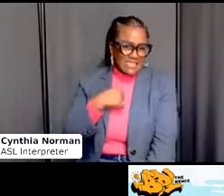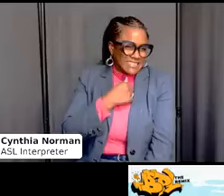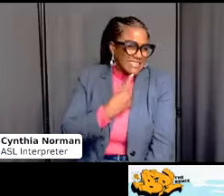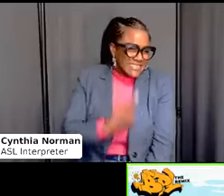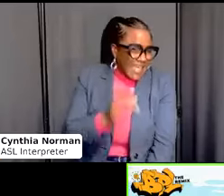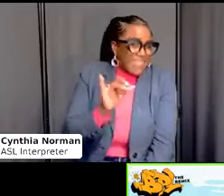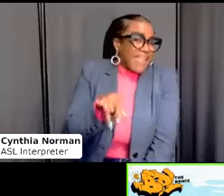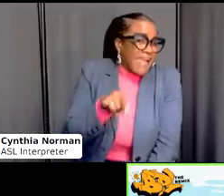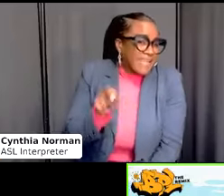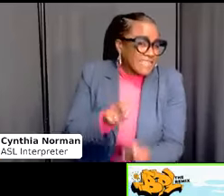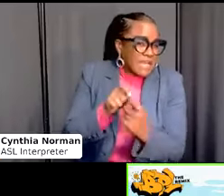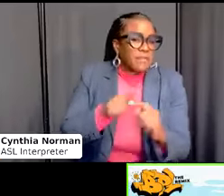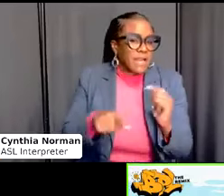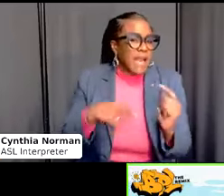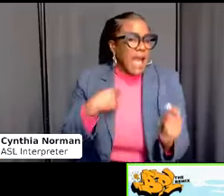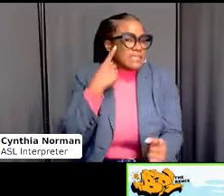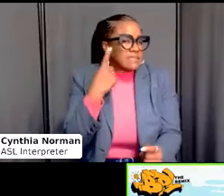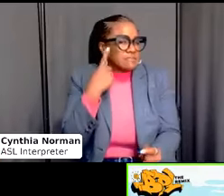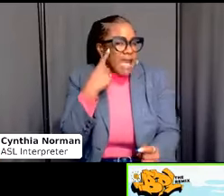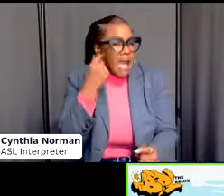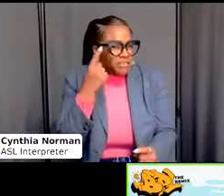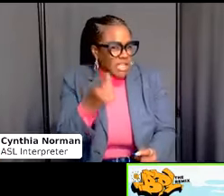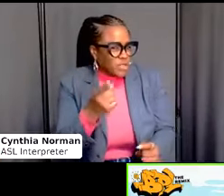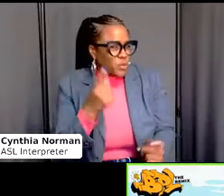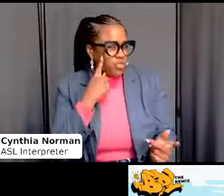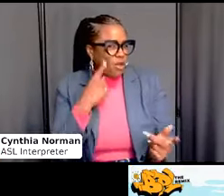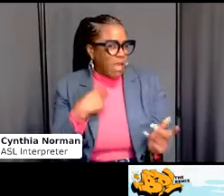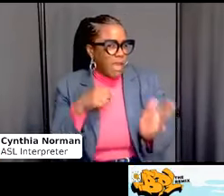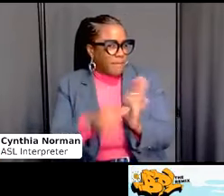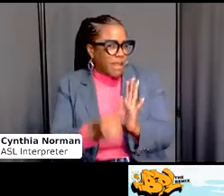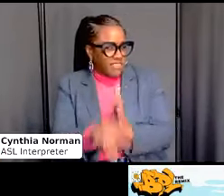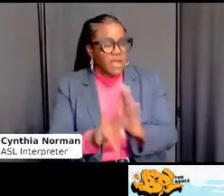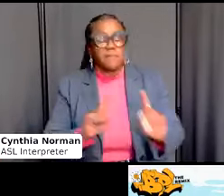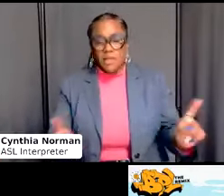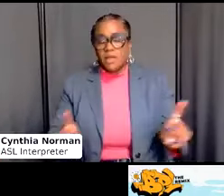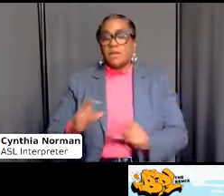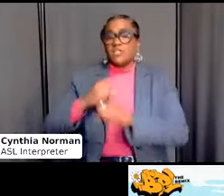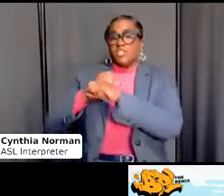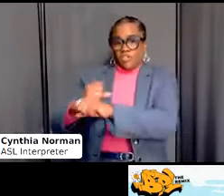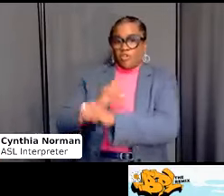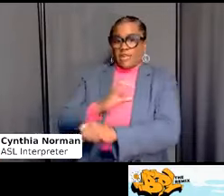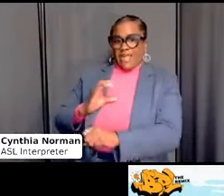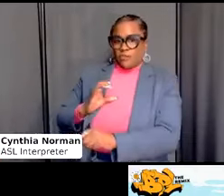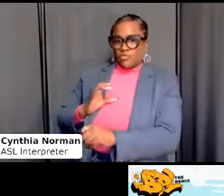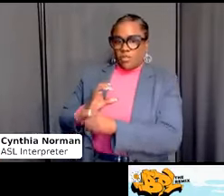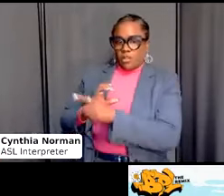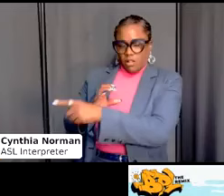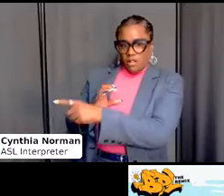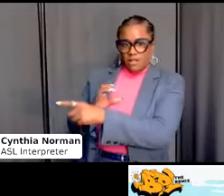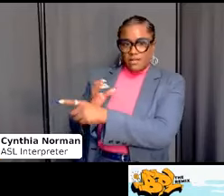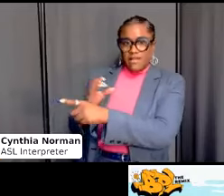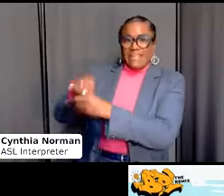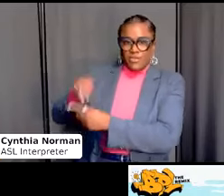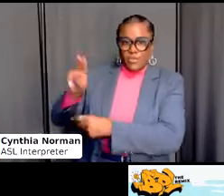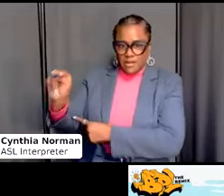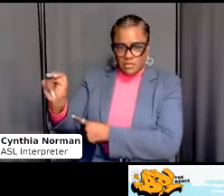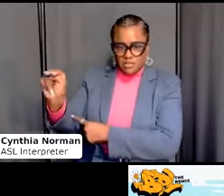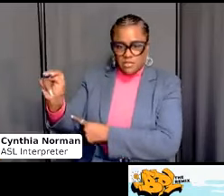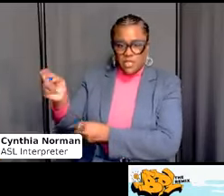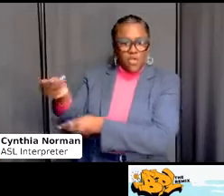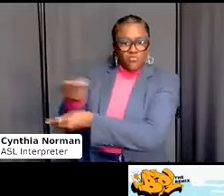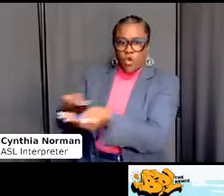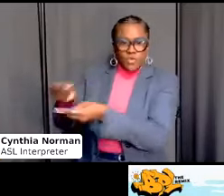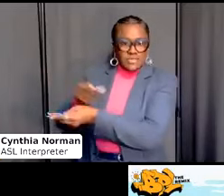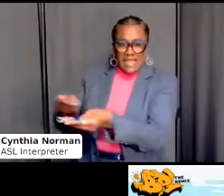that. Yeah. But there's a Security Council of United Nations, and there are permanent members, and then there are rotating people who get a seat